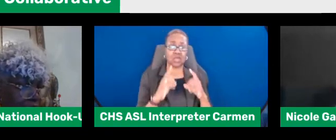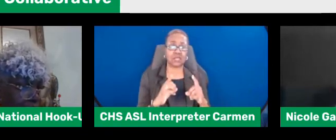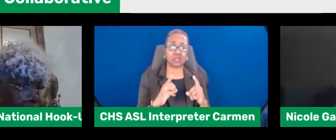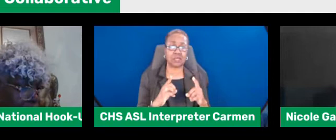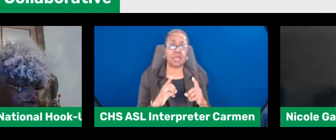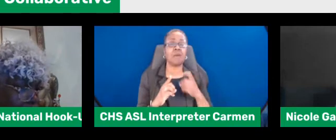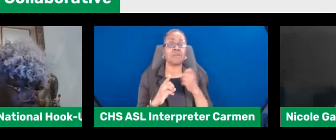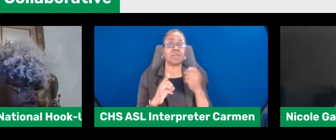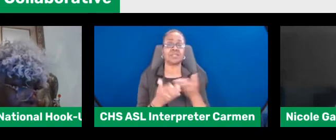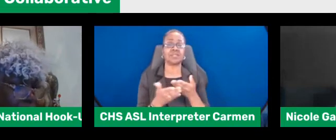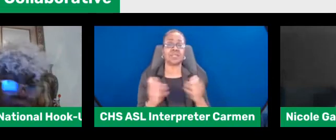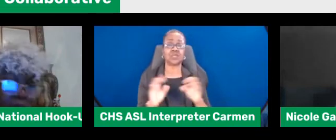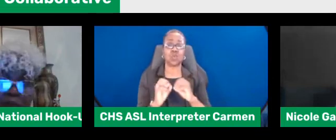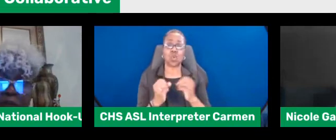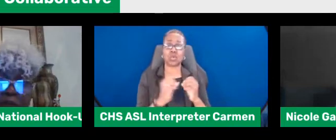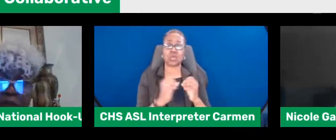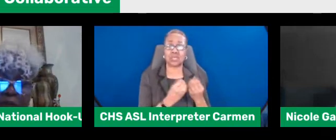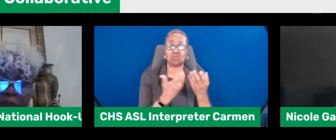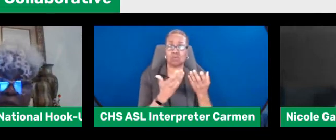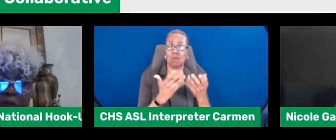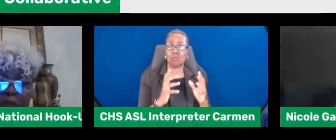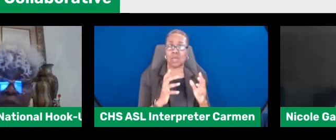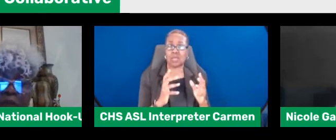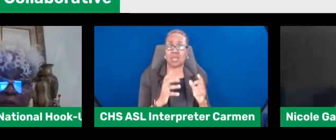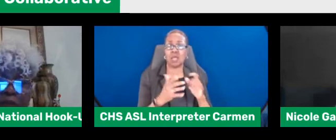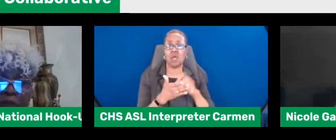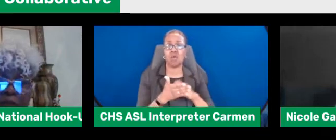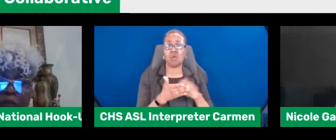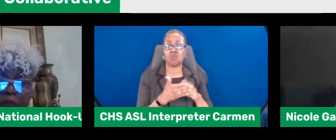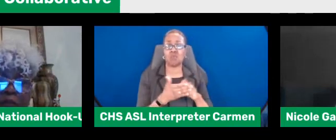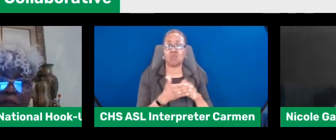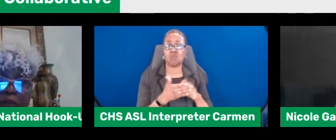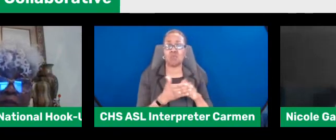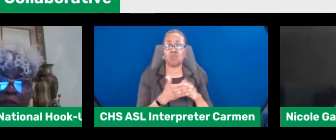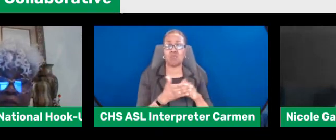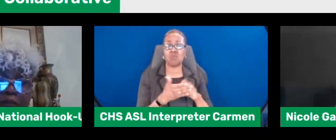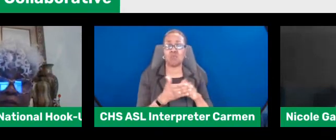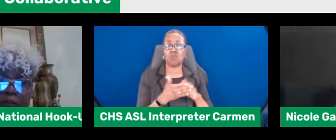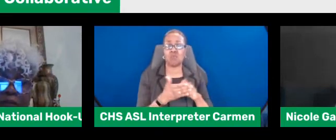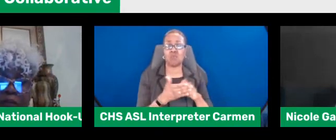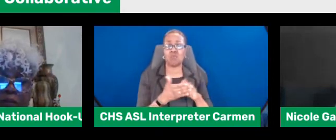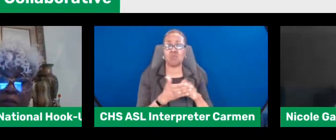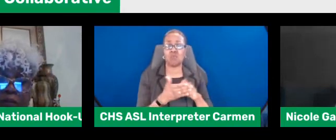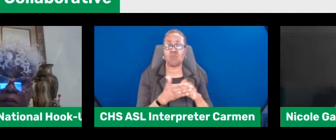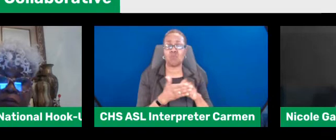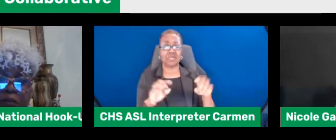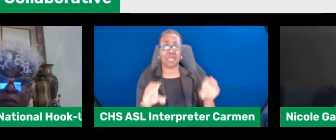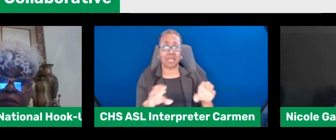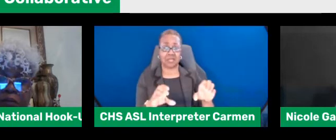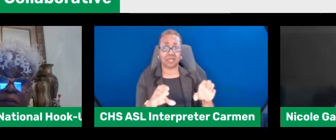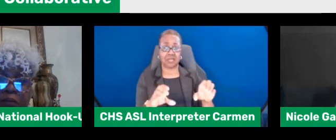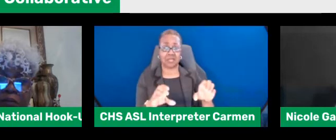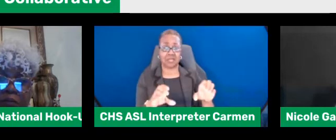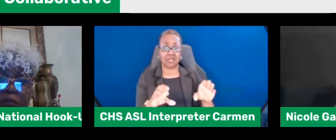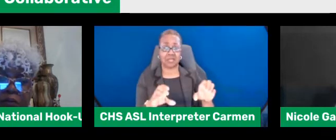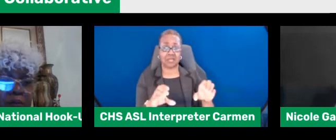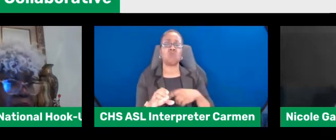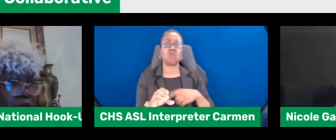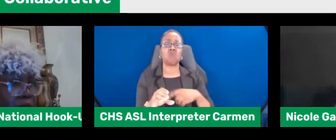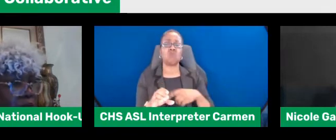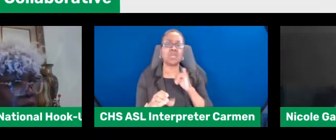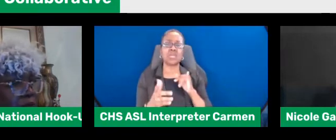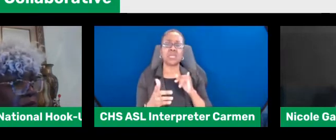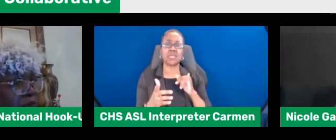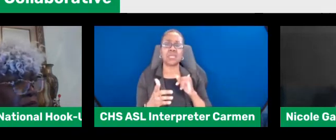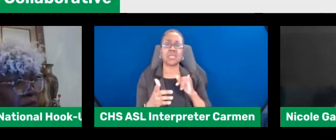these organizations already currently write grants to perform some of these activities, we really kind of, again,